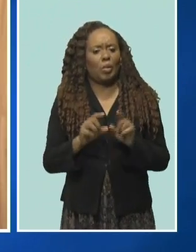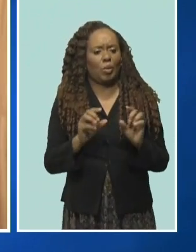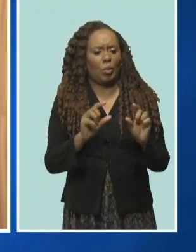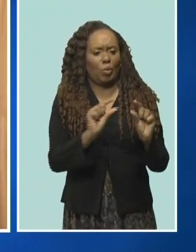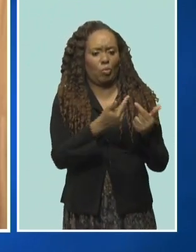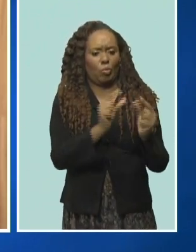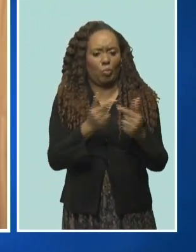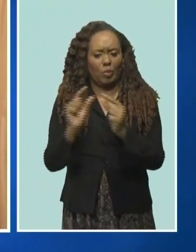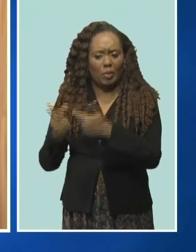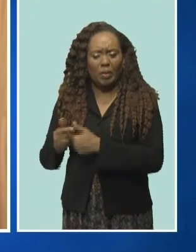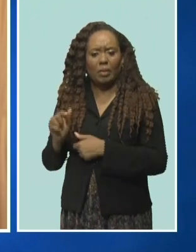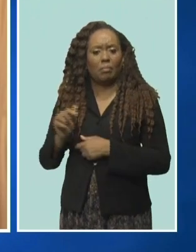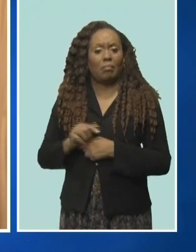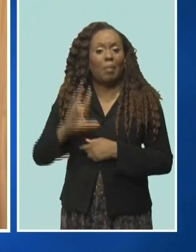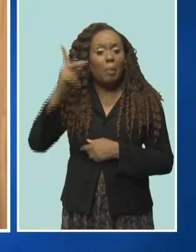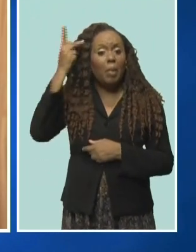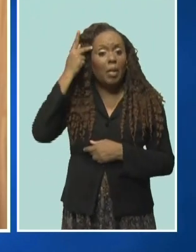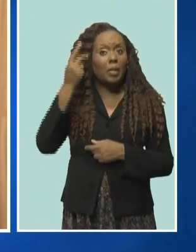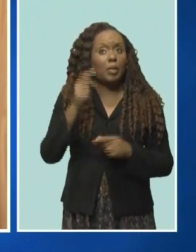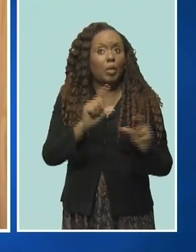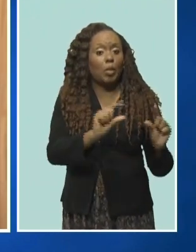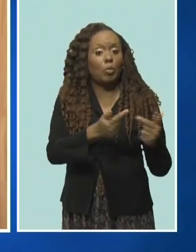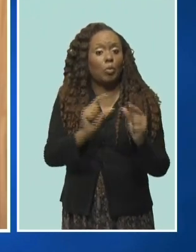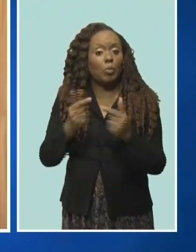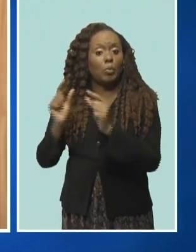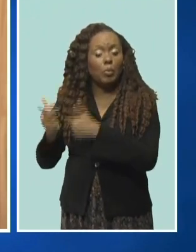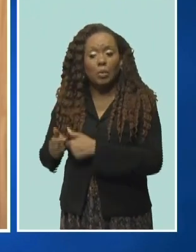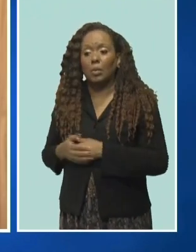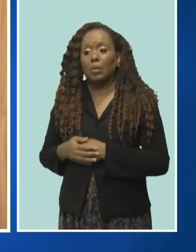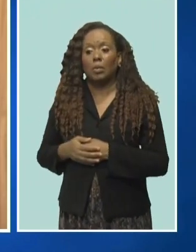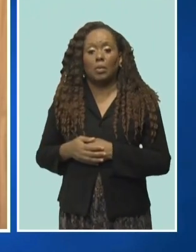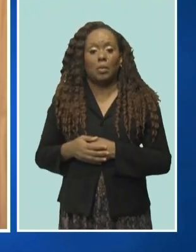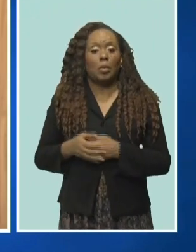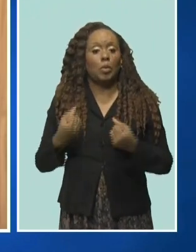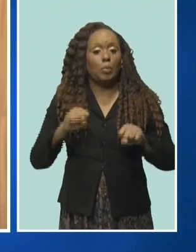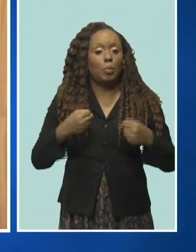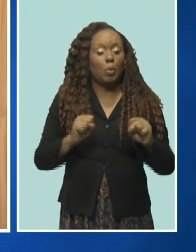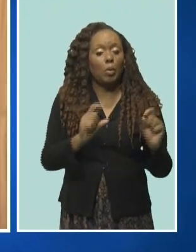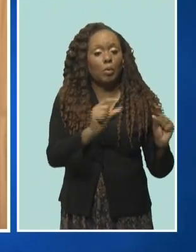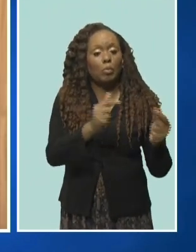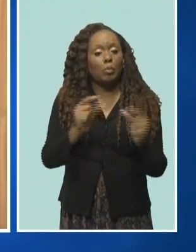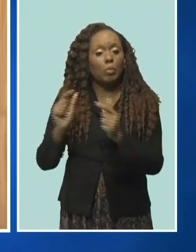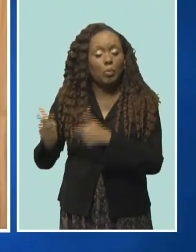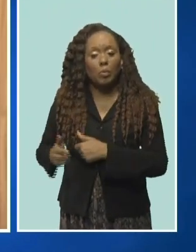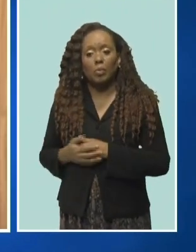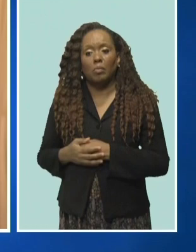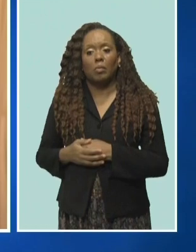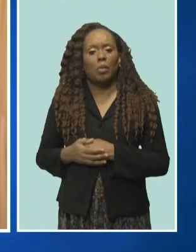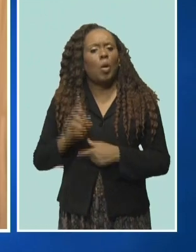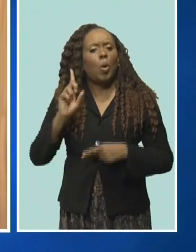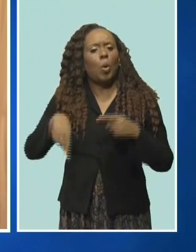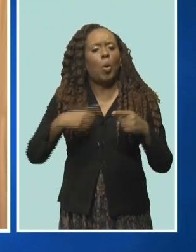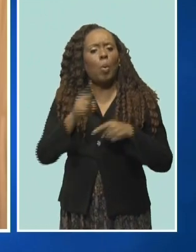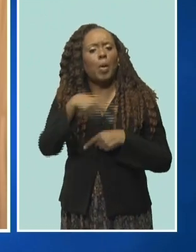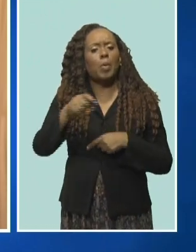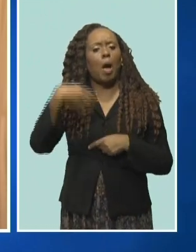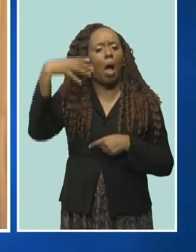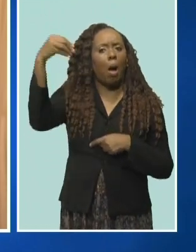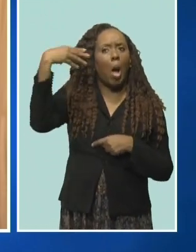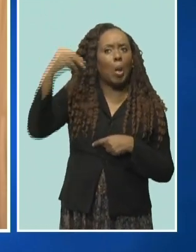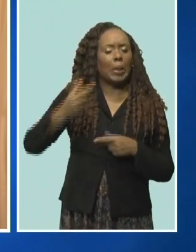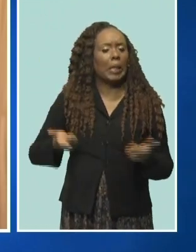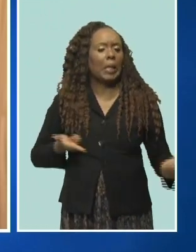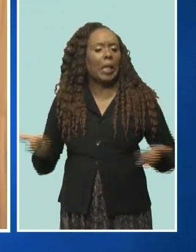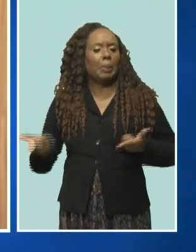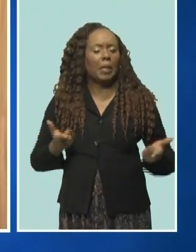and the sporting groups, including when we're liming or drinking. Let us resolve to express how we feel